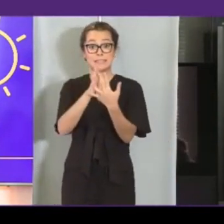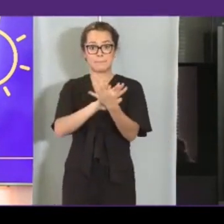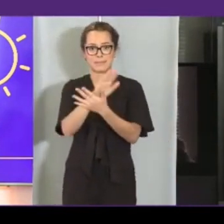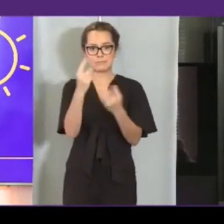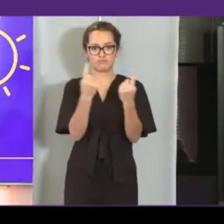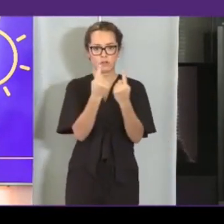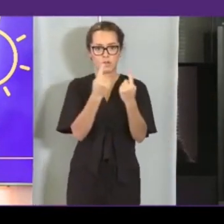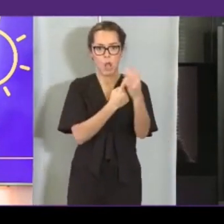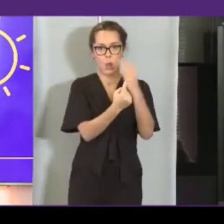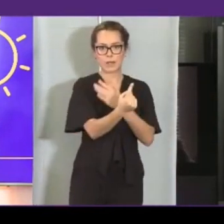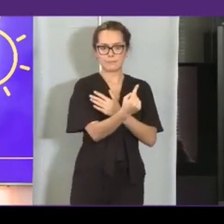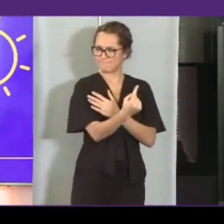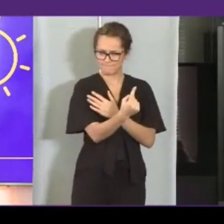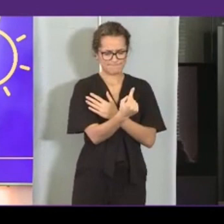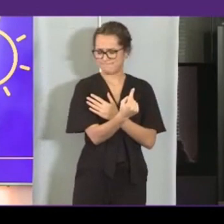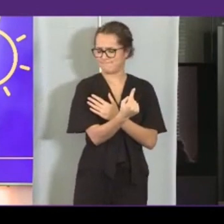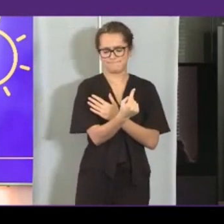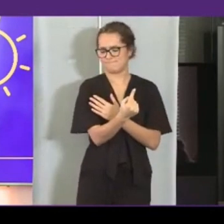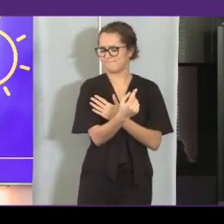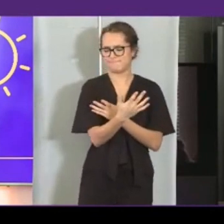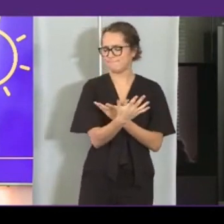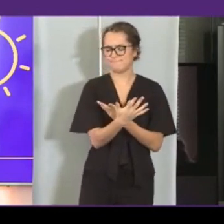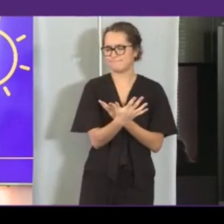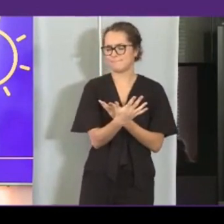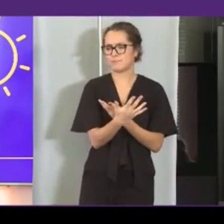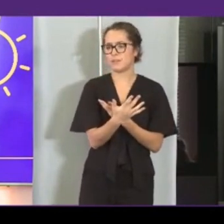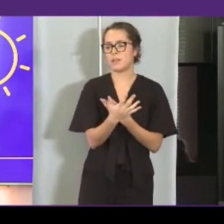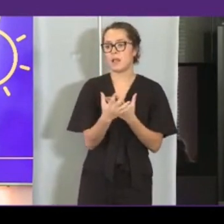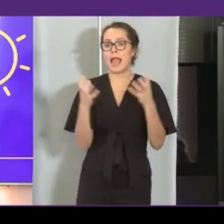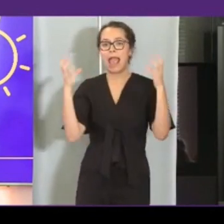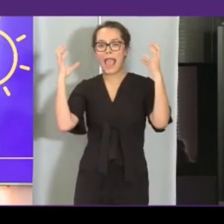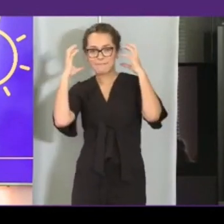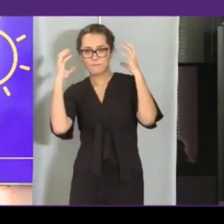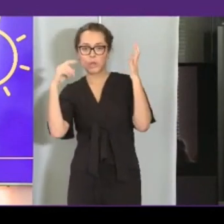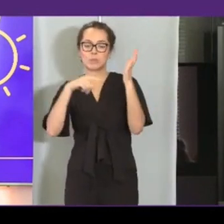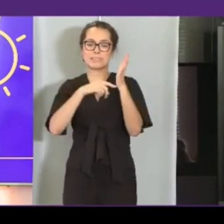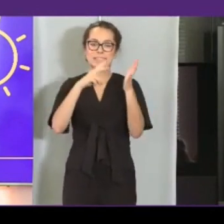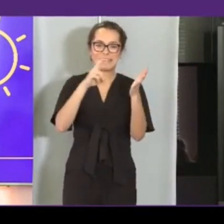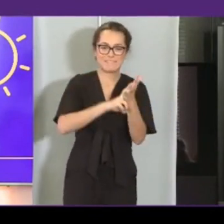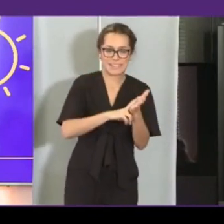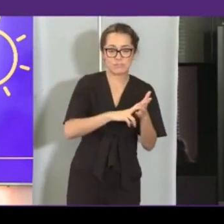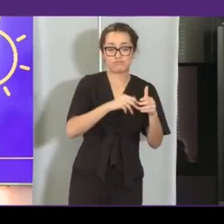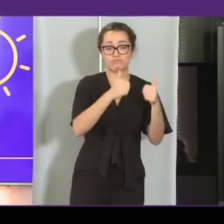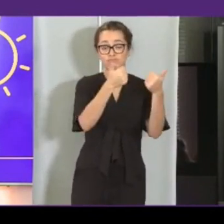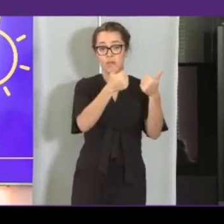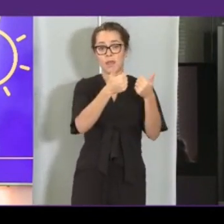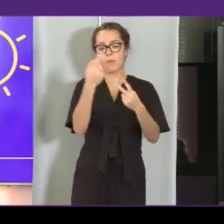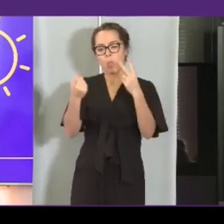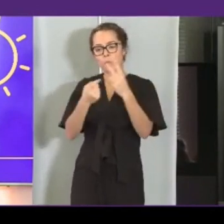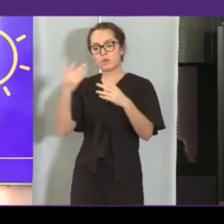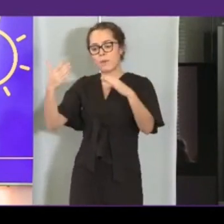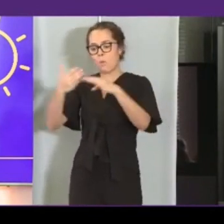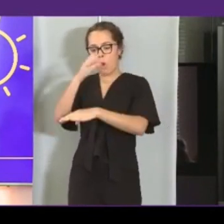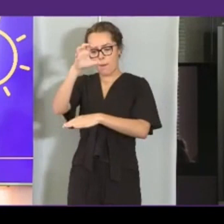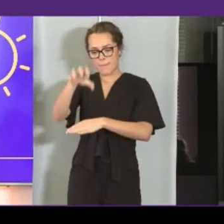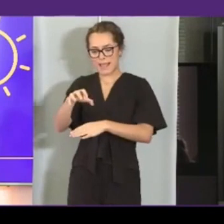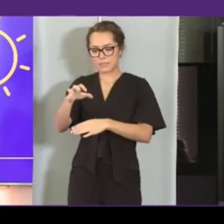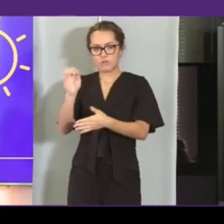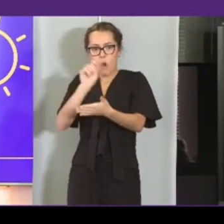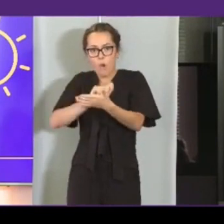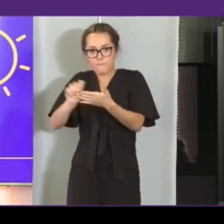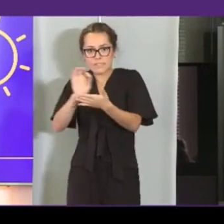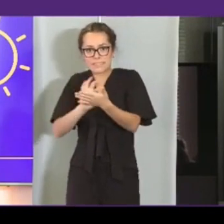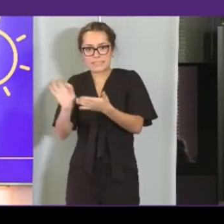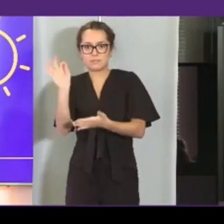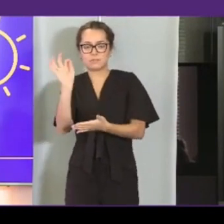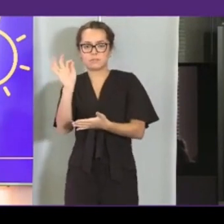products, consumer products, such as headphones, TVs. It's also about our workplaces, how we make our offices